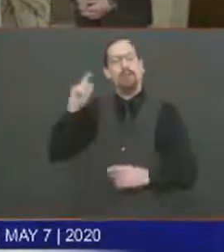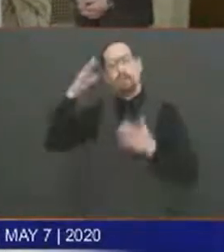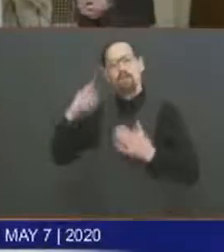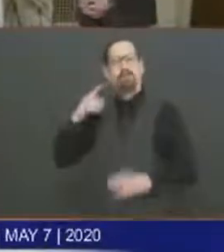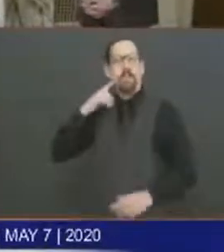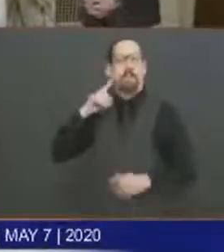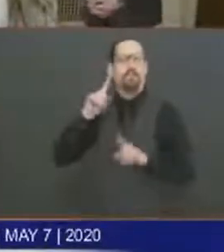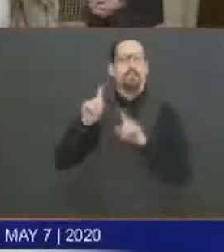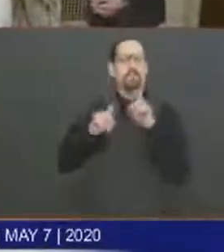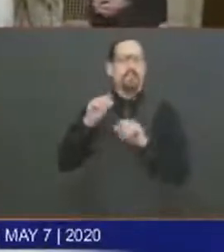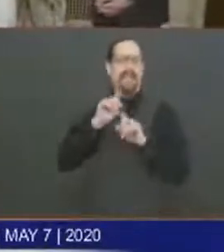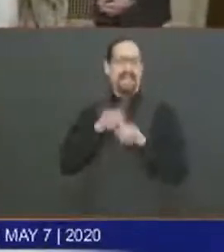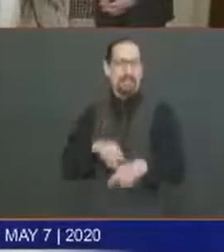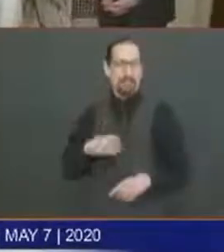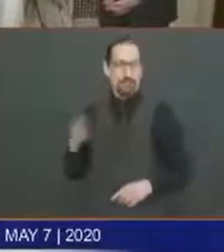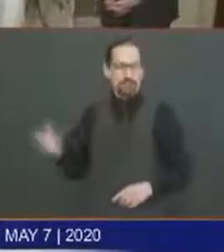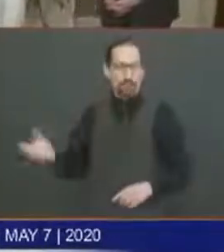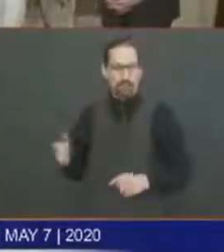Good afternoon.